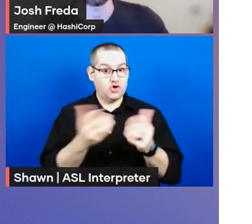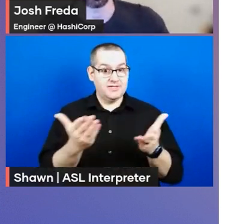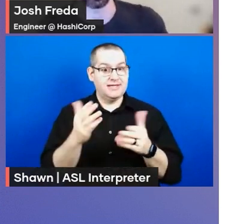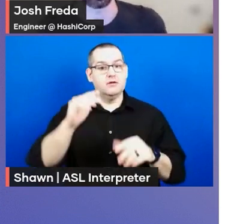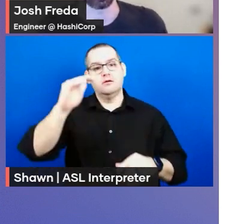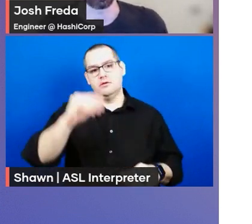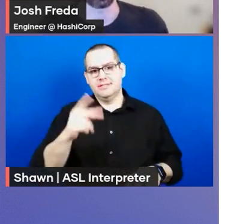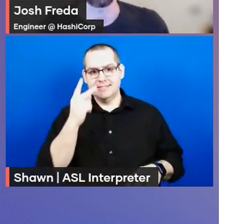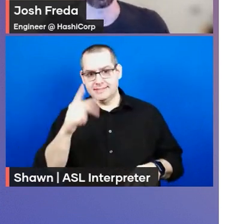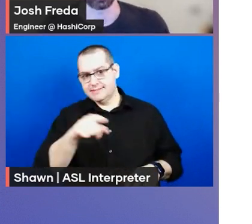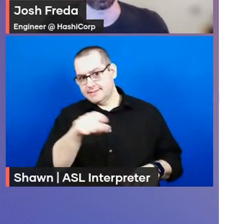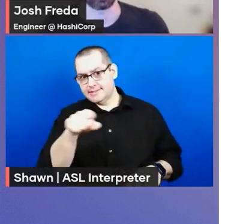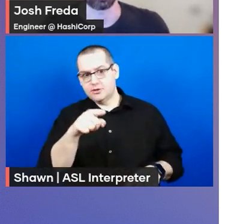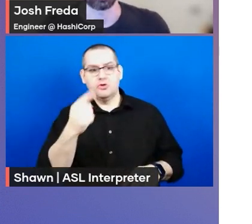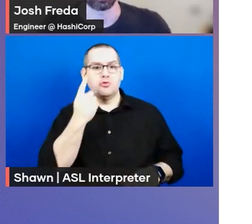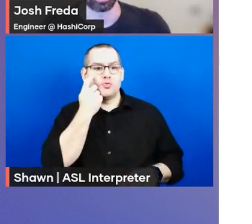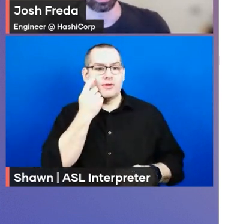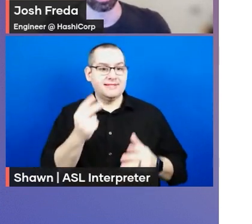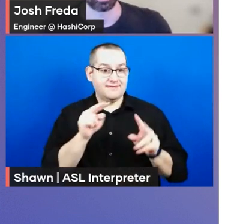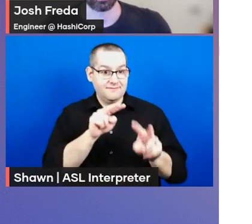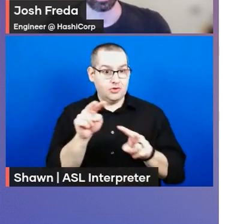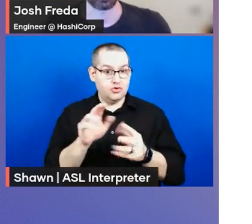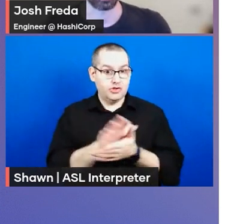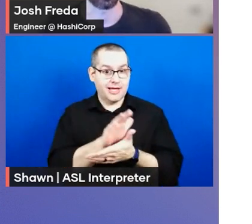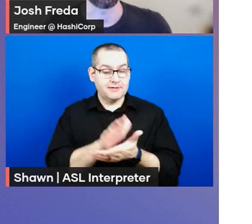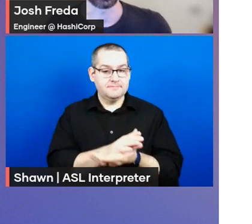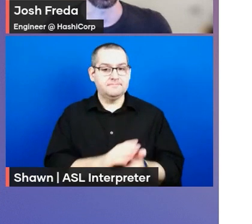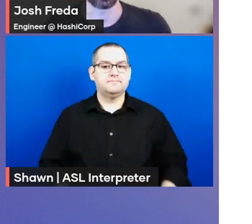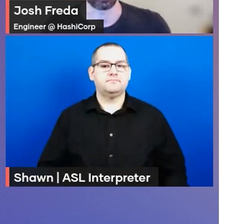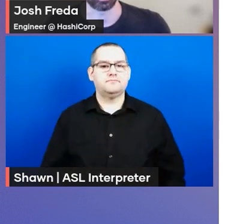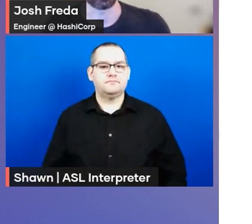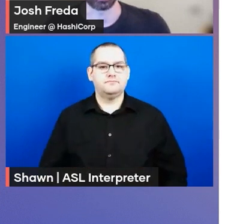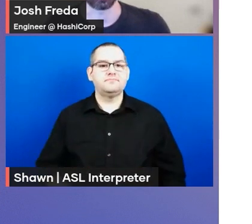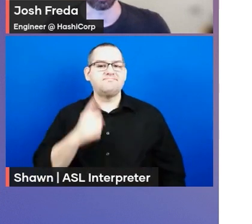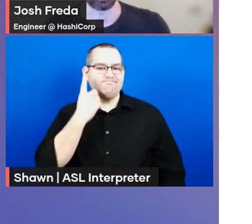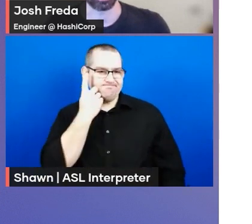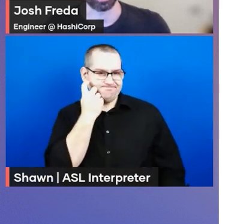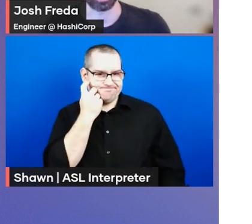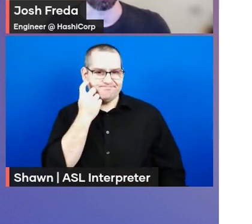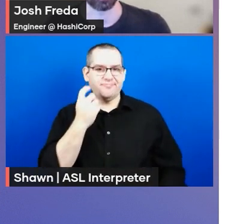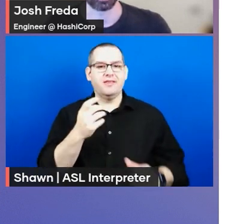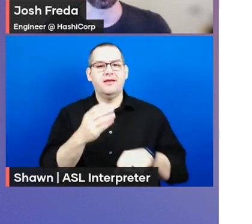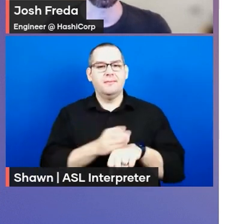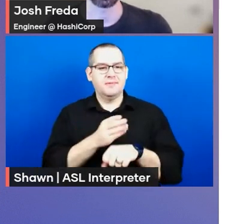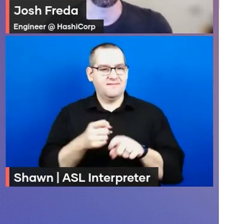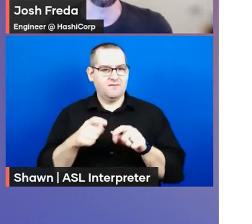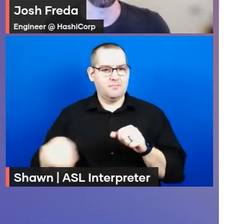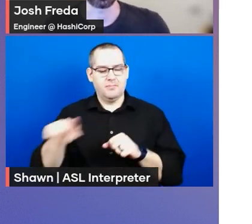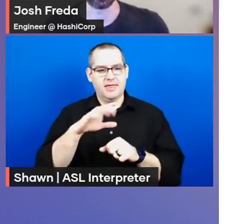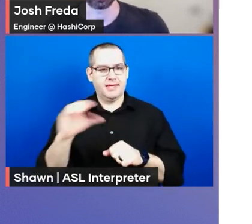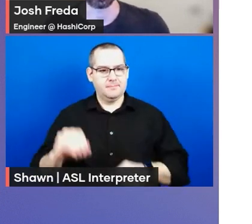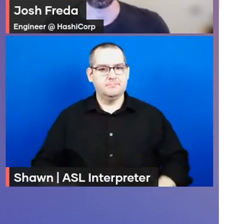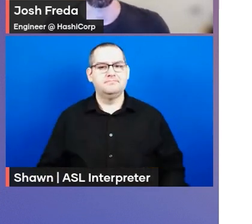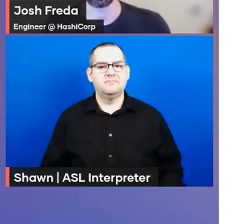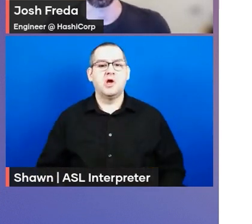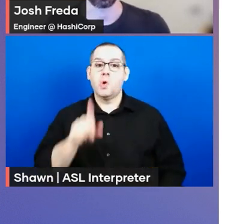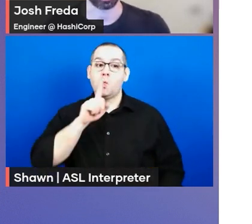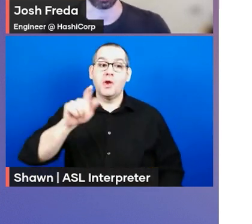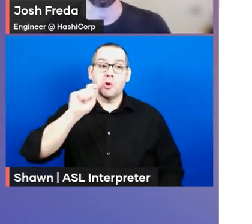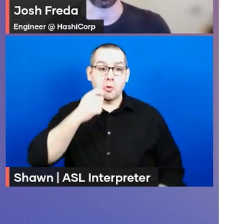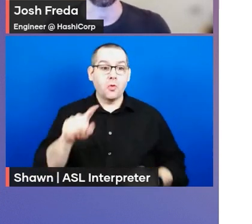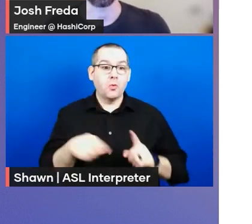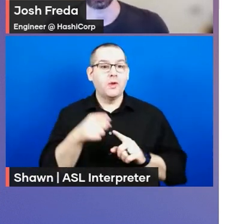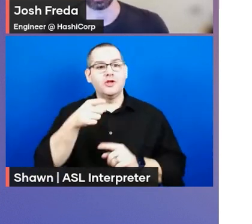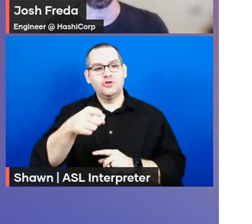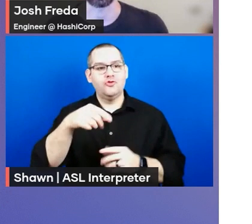just see your recently viewed docs, and then the latest updates from around the company. This can be really cool, especially once you're at